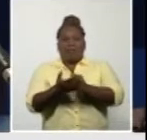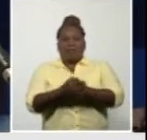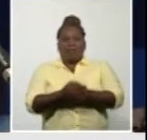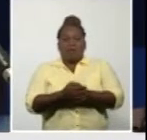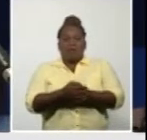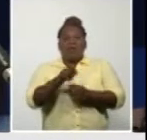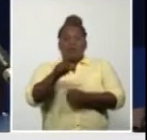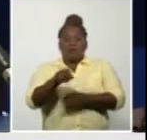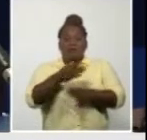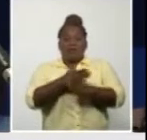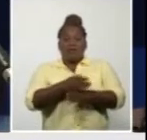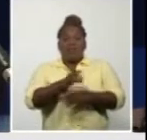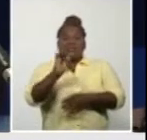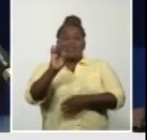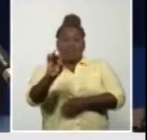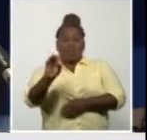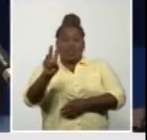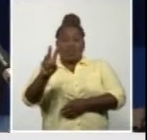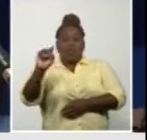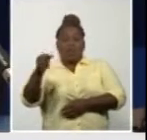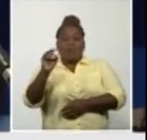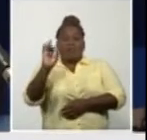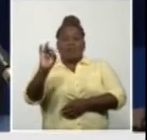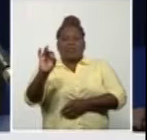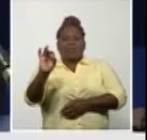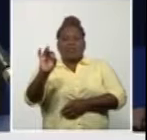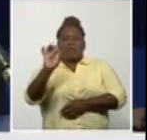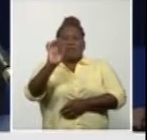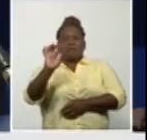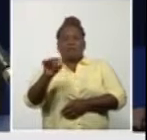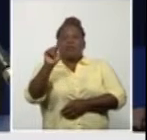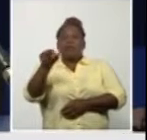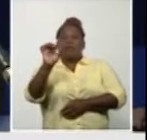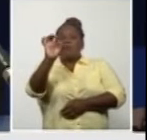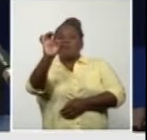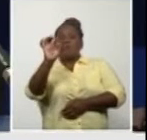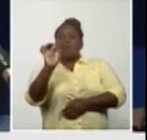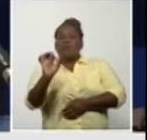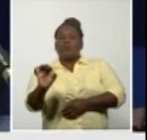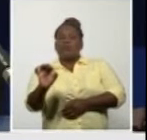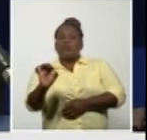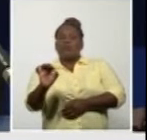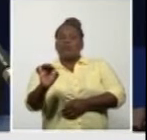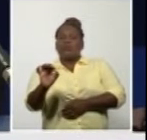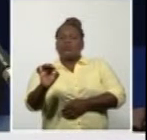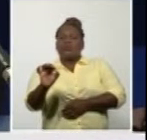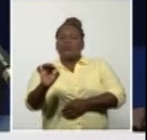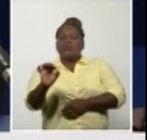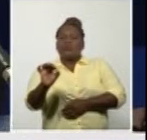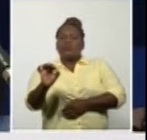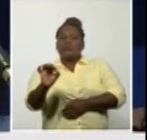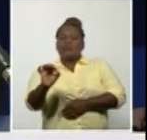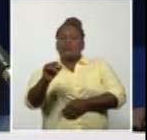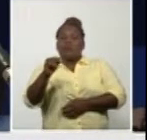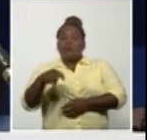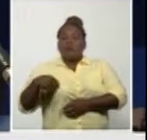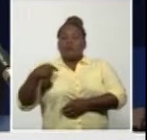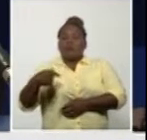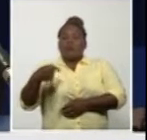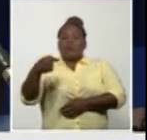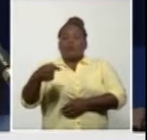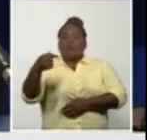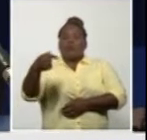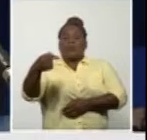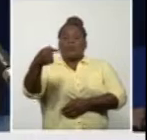8 of the 11 cases diagnosed yesterday were asymptomatic. This represents